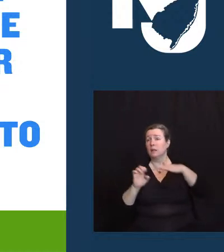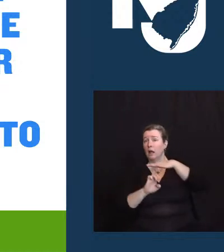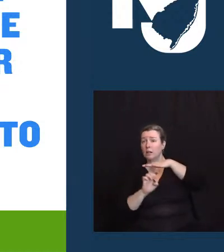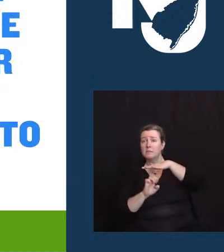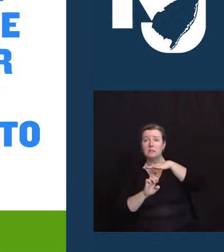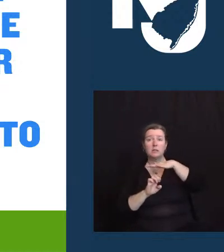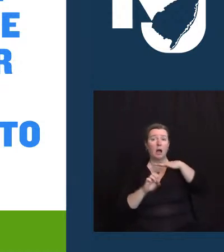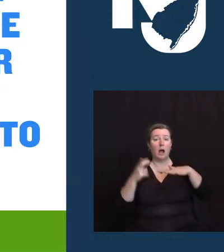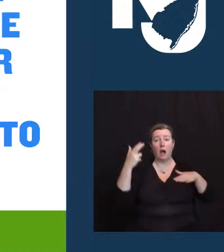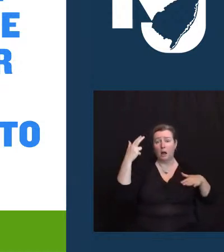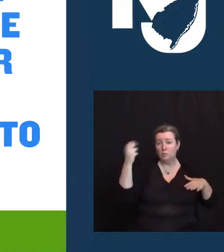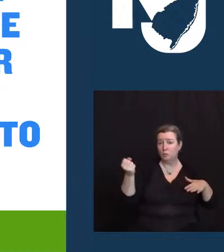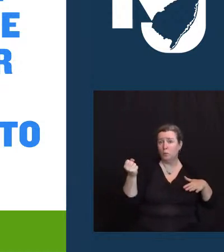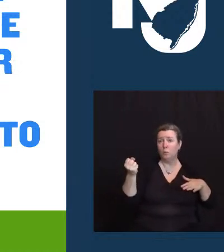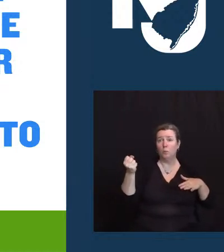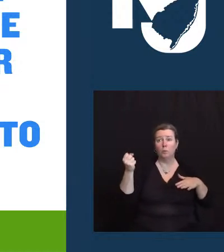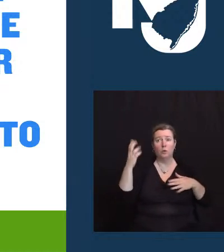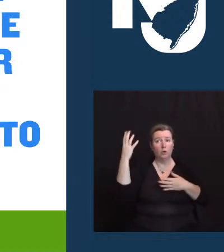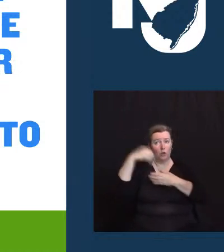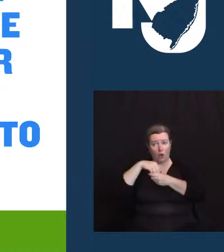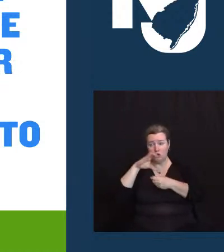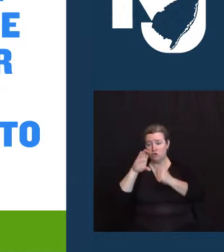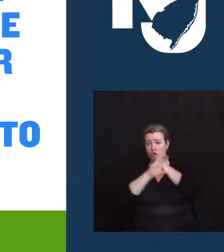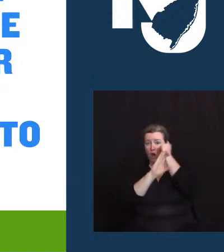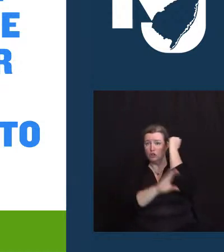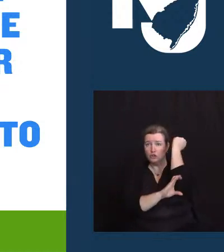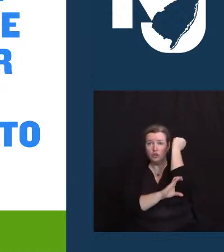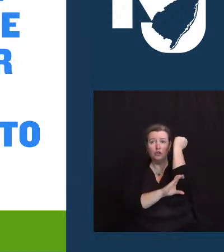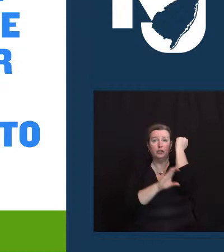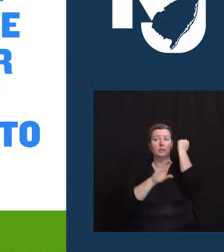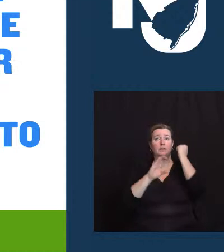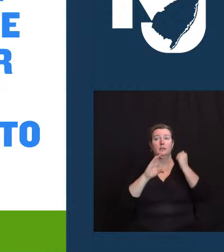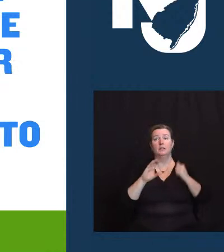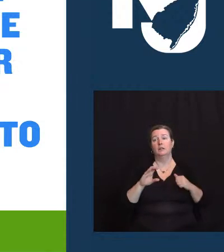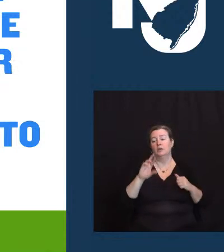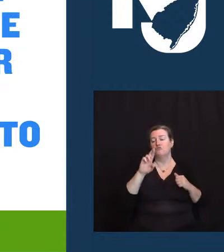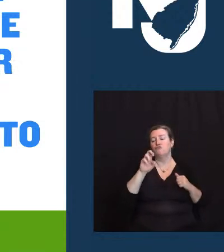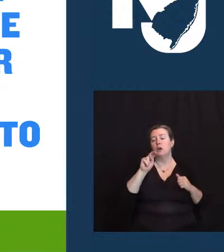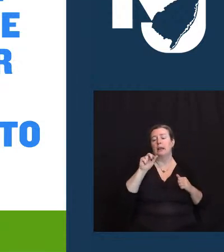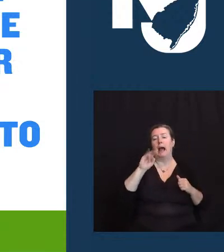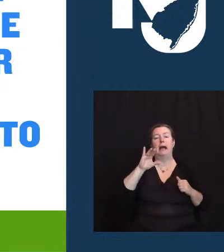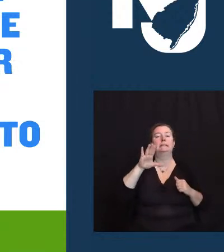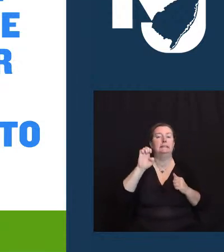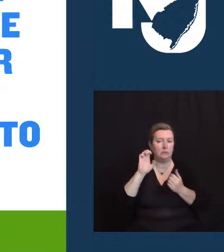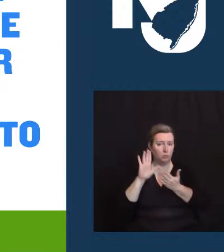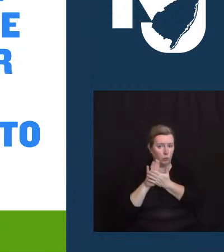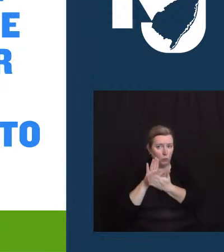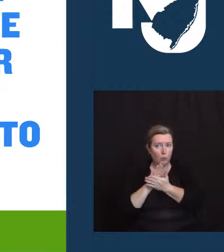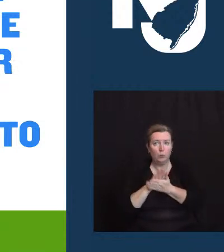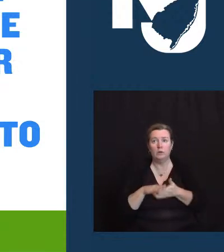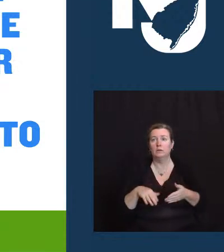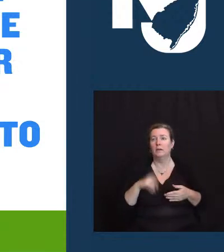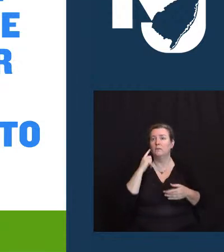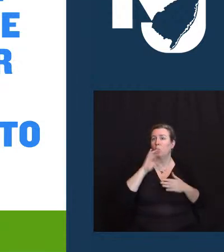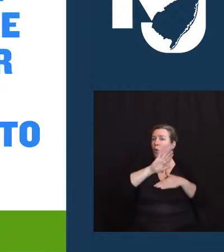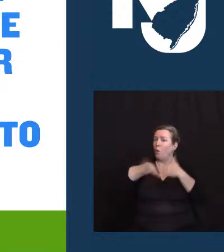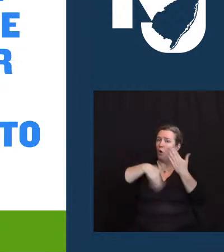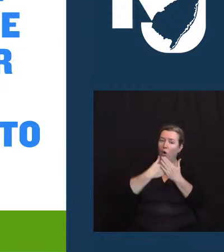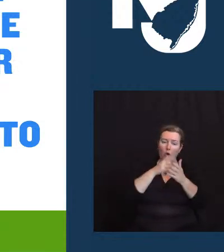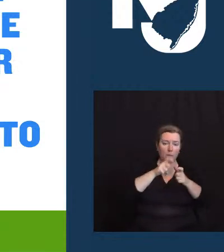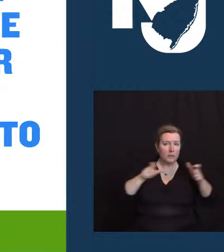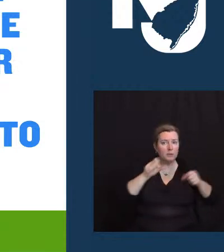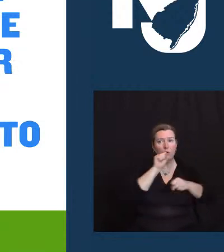schools, including charter and Renaissance schools. And to be clear, it also applies to all individuals employed by a